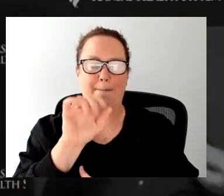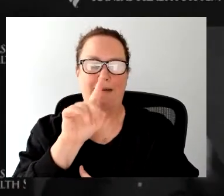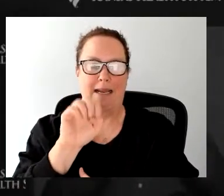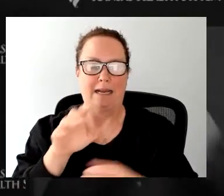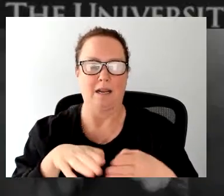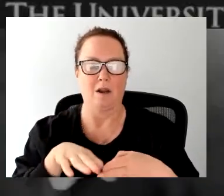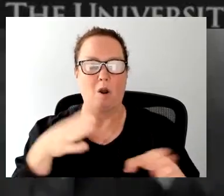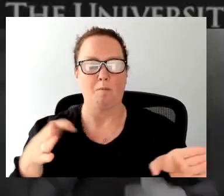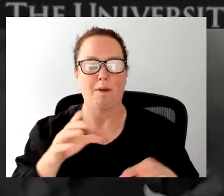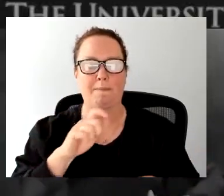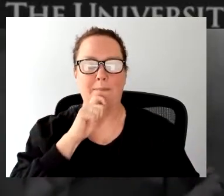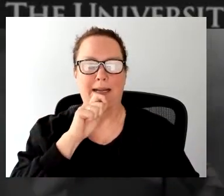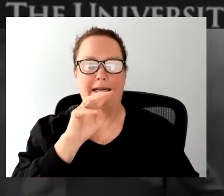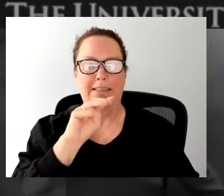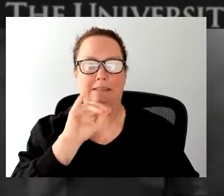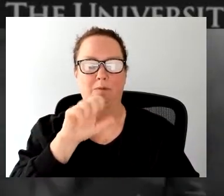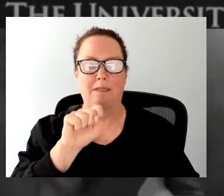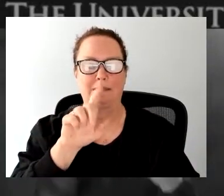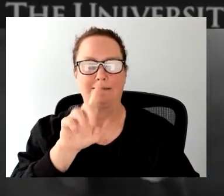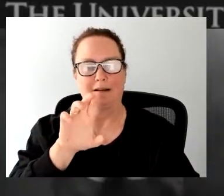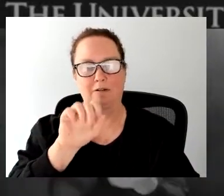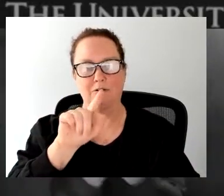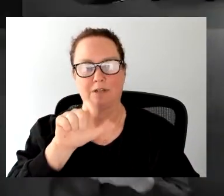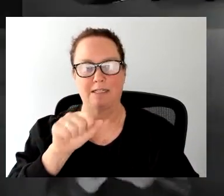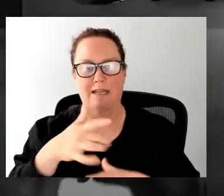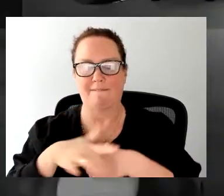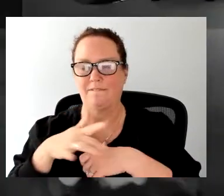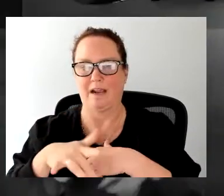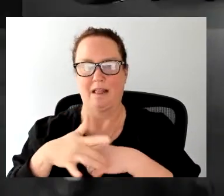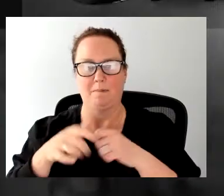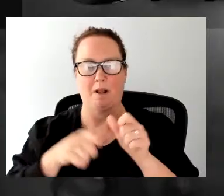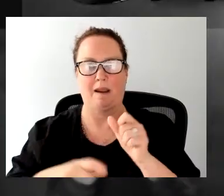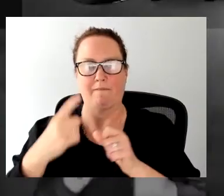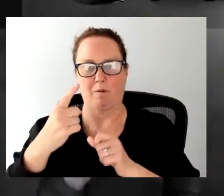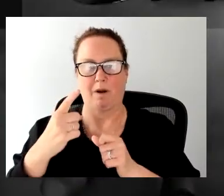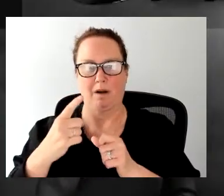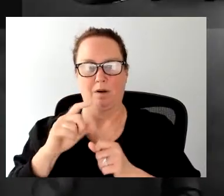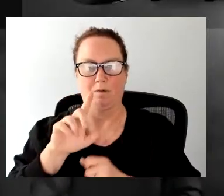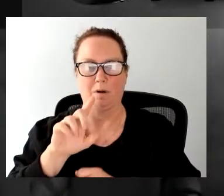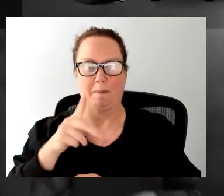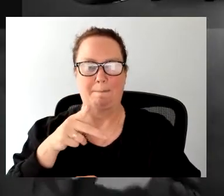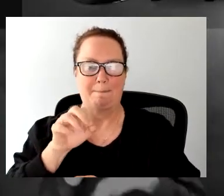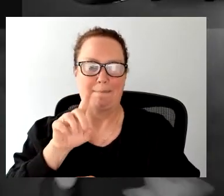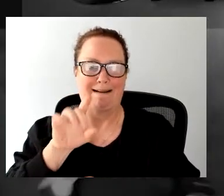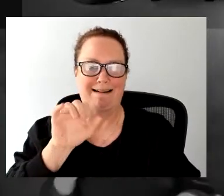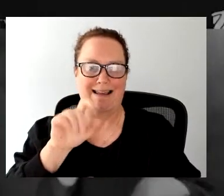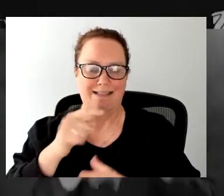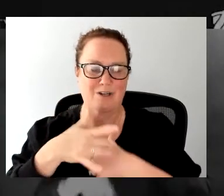Stites podcast. Now, everywhere podcasts are available.